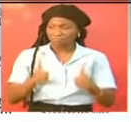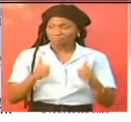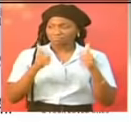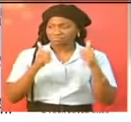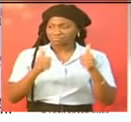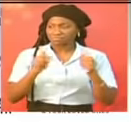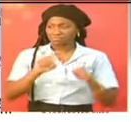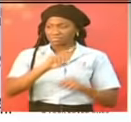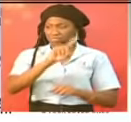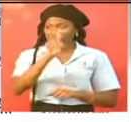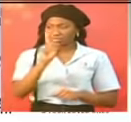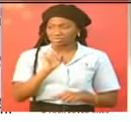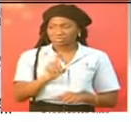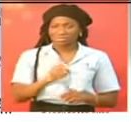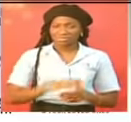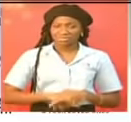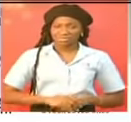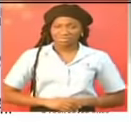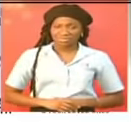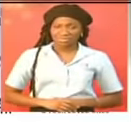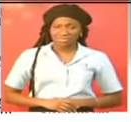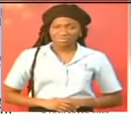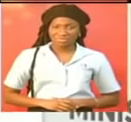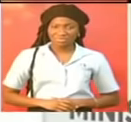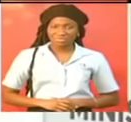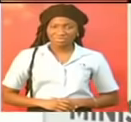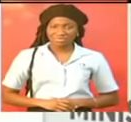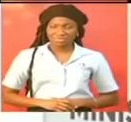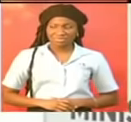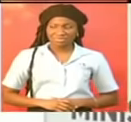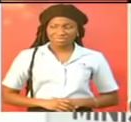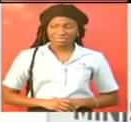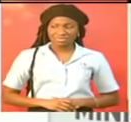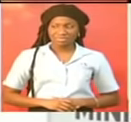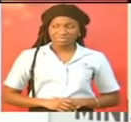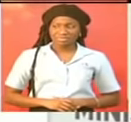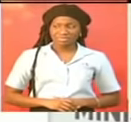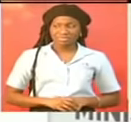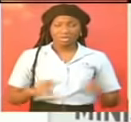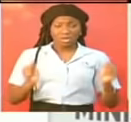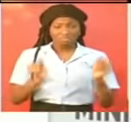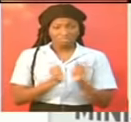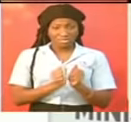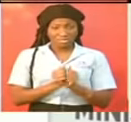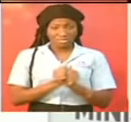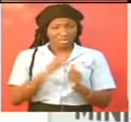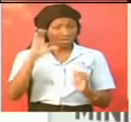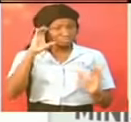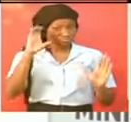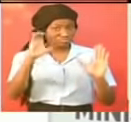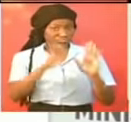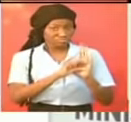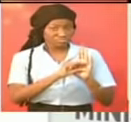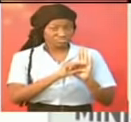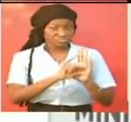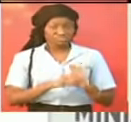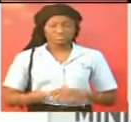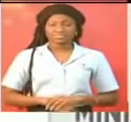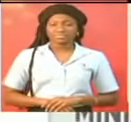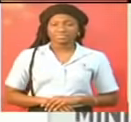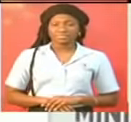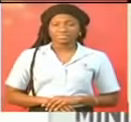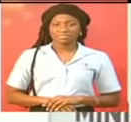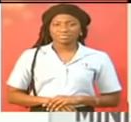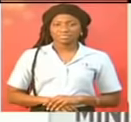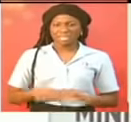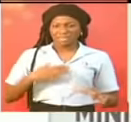So, with respect to the graph, which you couldn't see clearly, so I've actually been in this post for just a couple years.